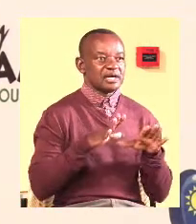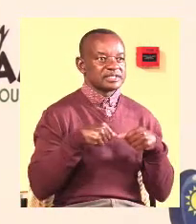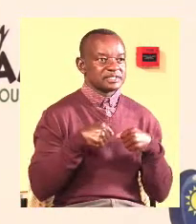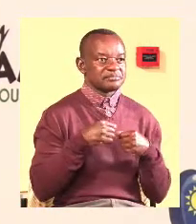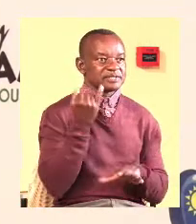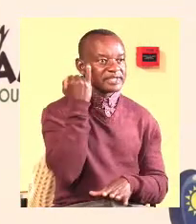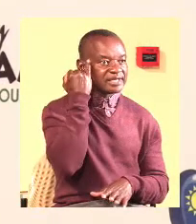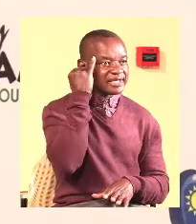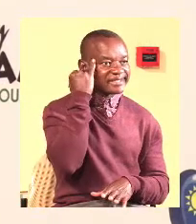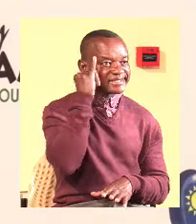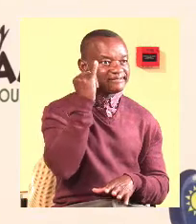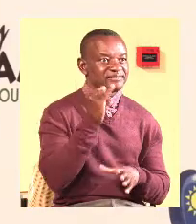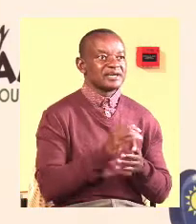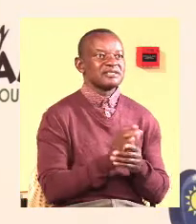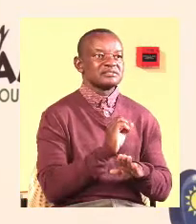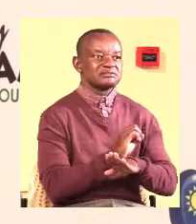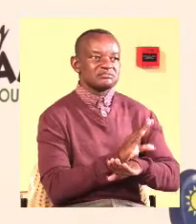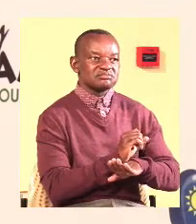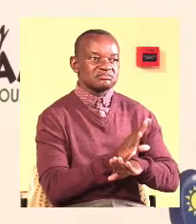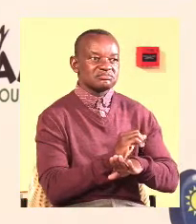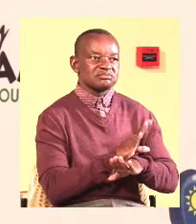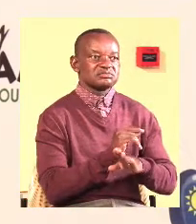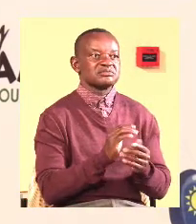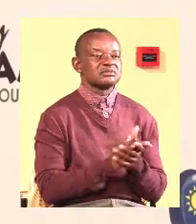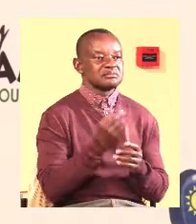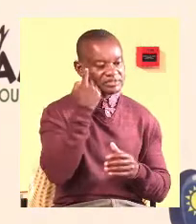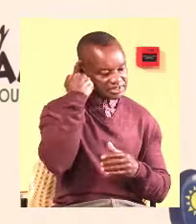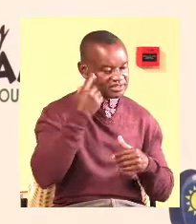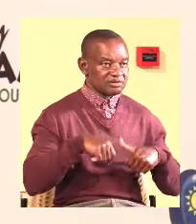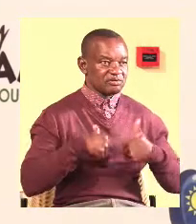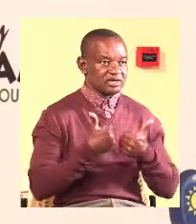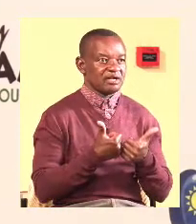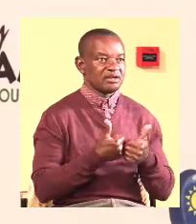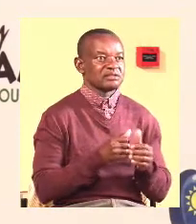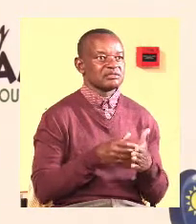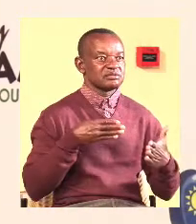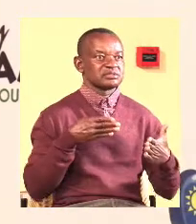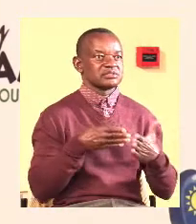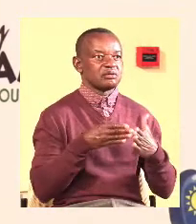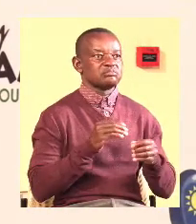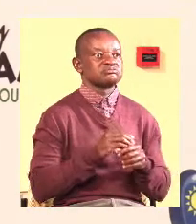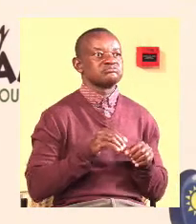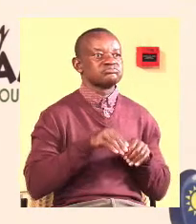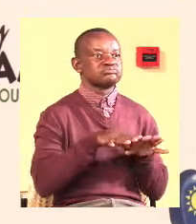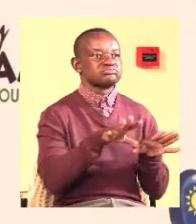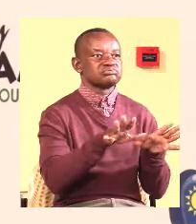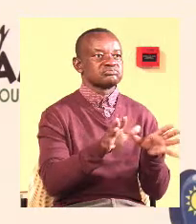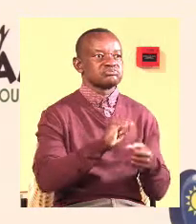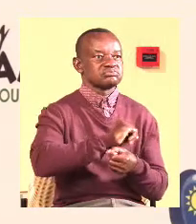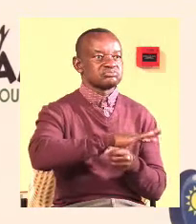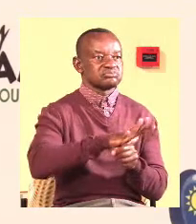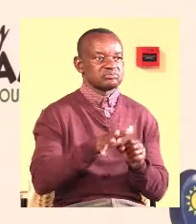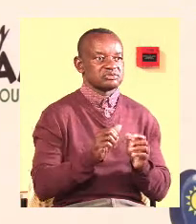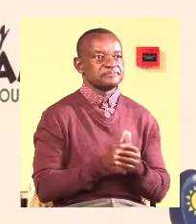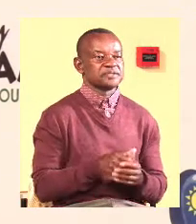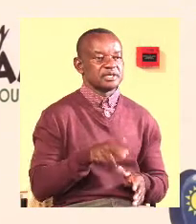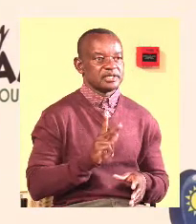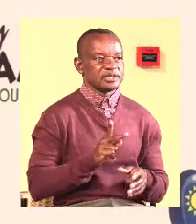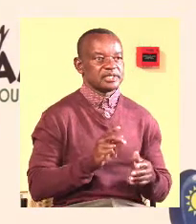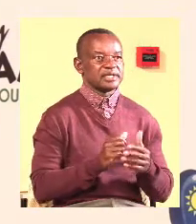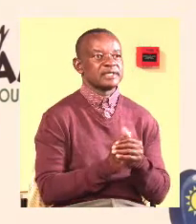off the spread of this disease. And let me also urge for those who have information